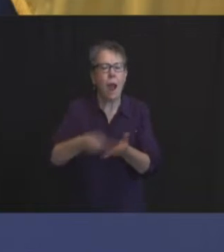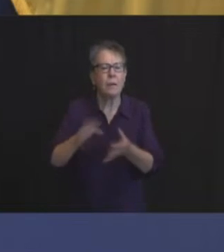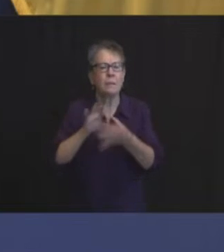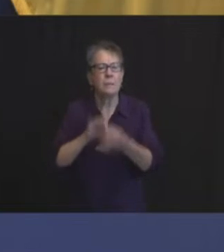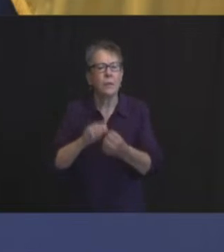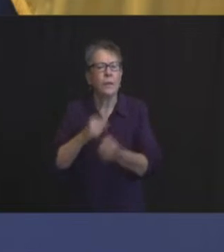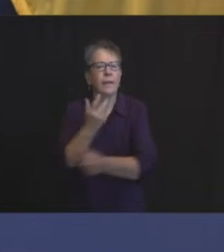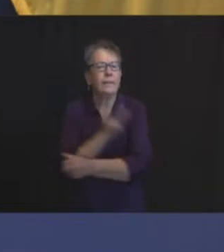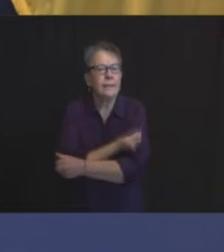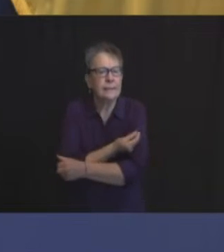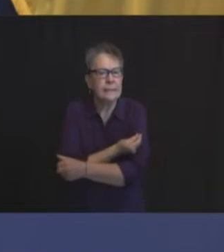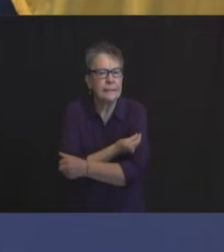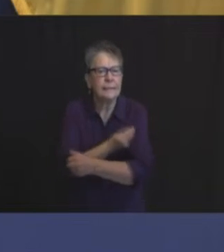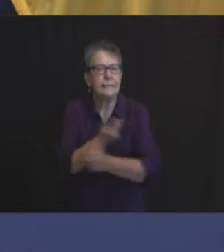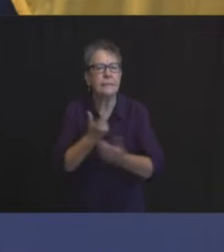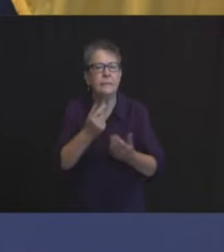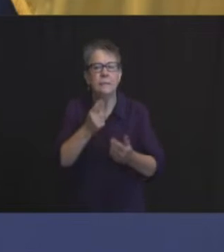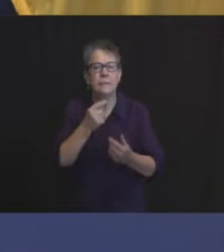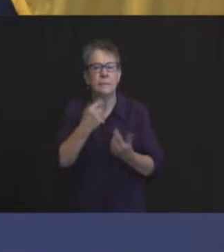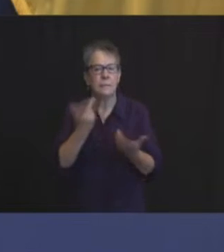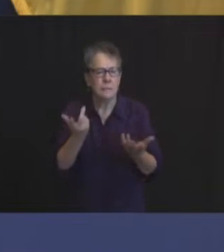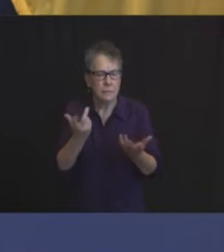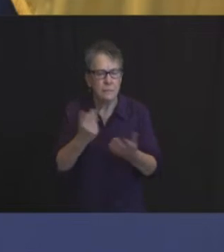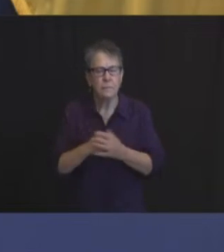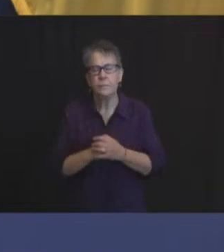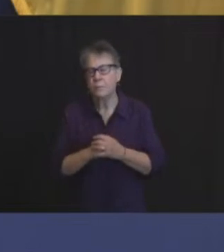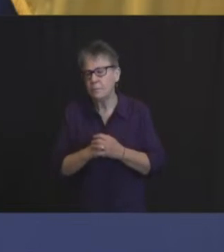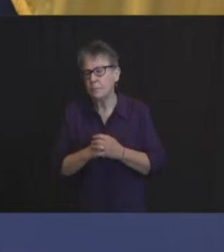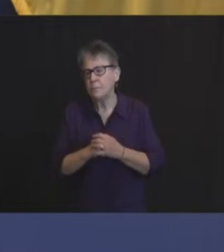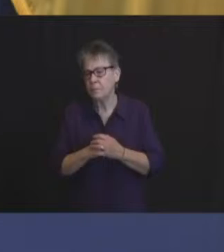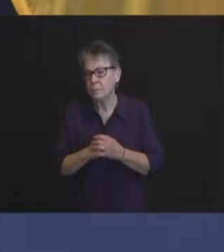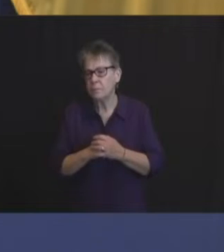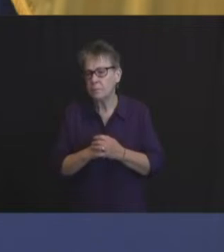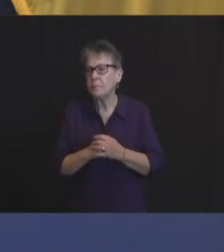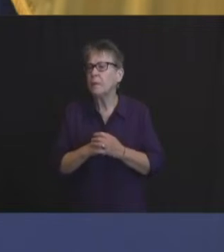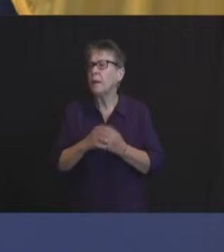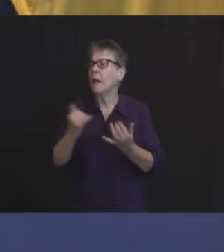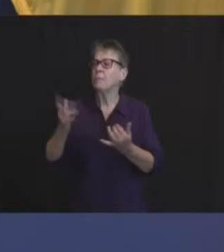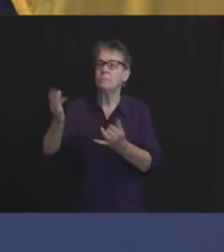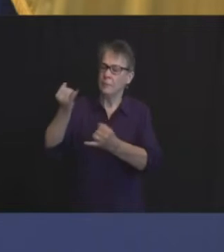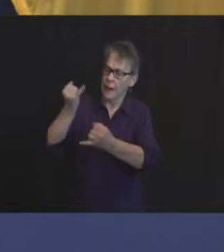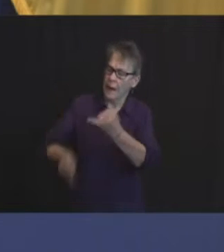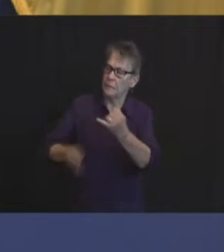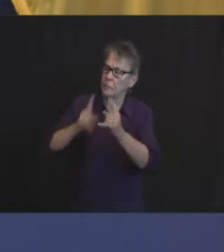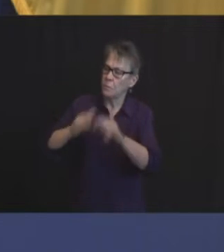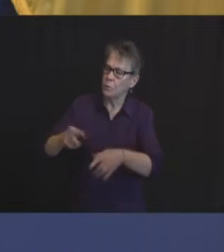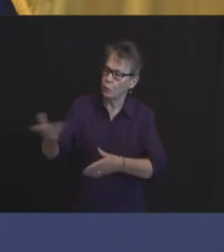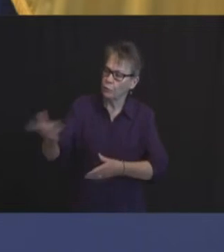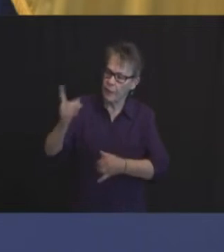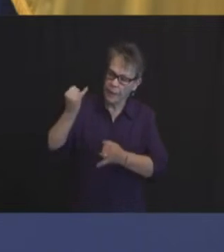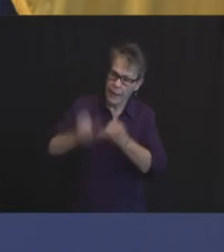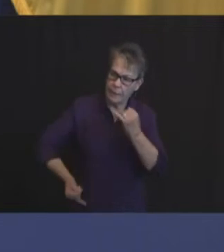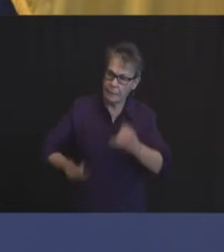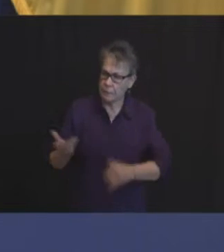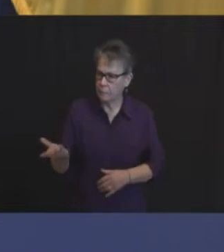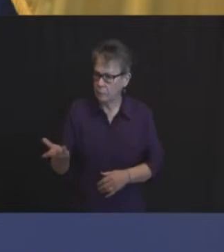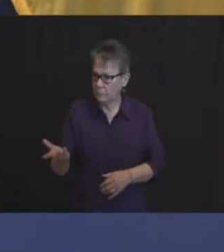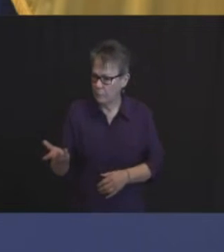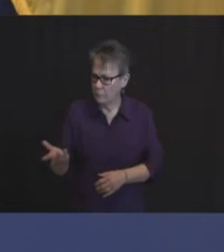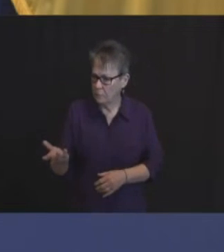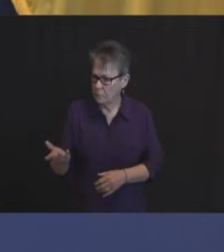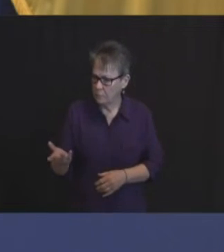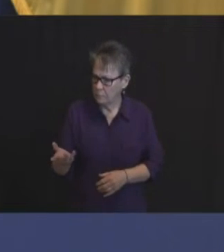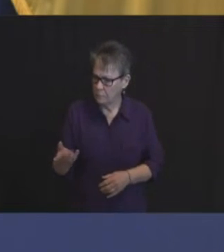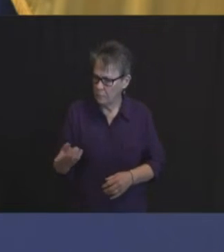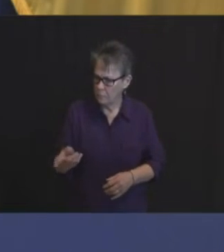you've made some points about, you're taking very seriously the possibility of threats to the capital of New Jersey